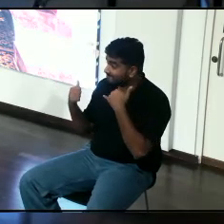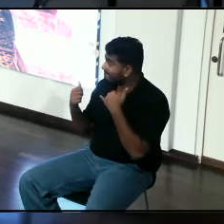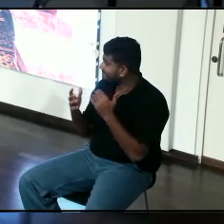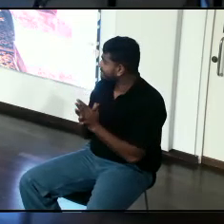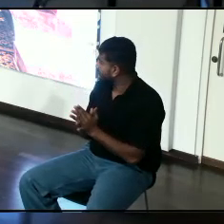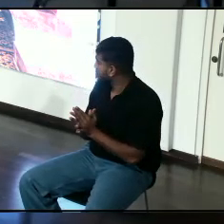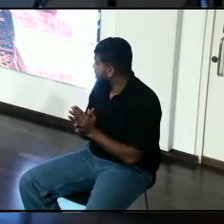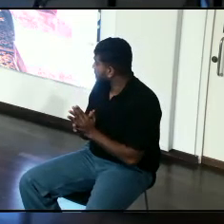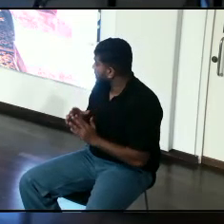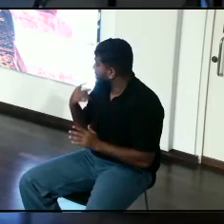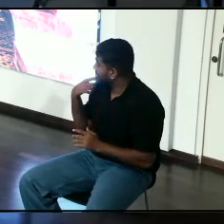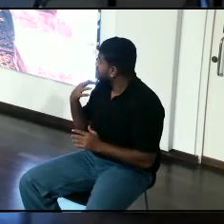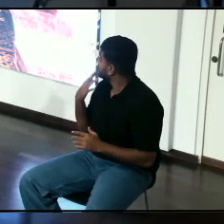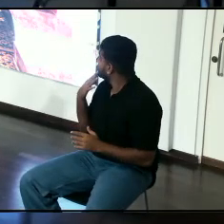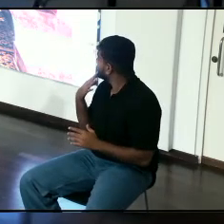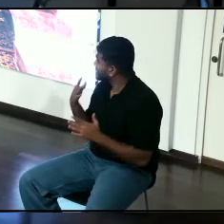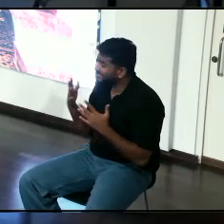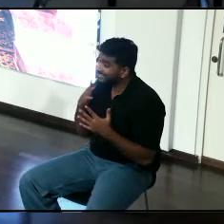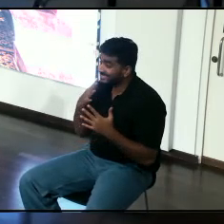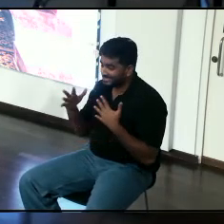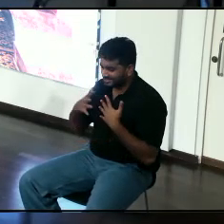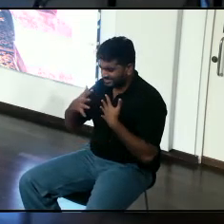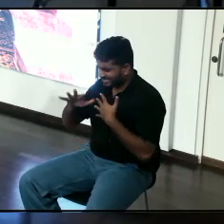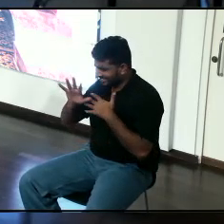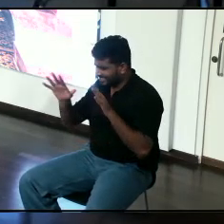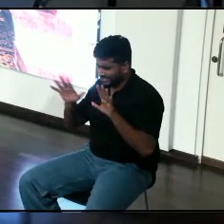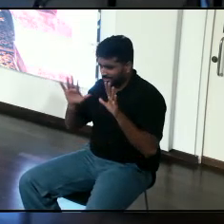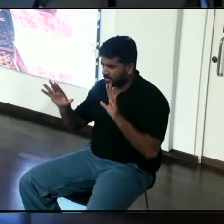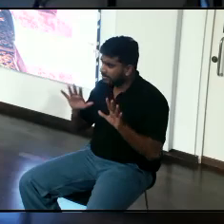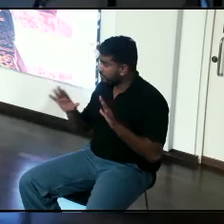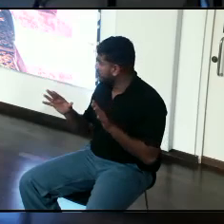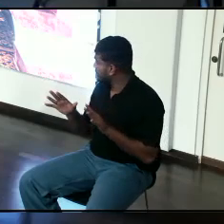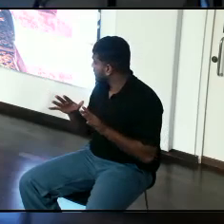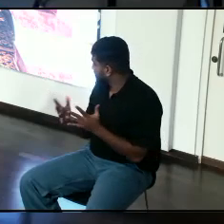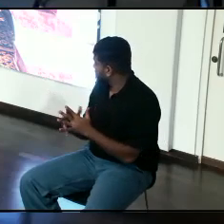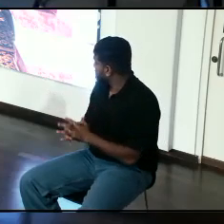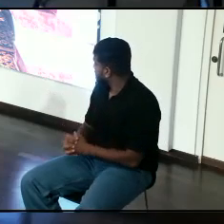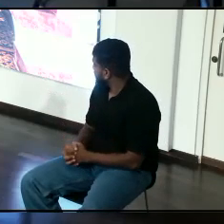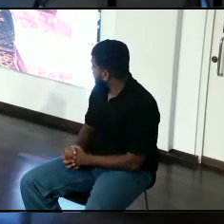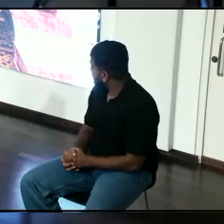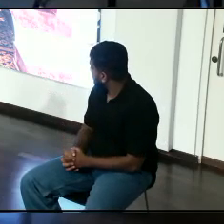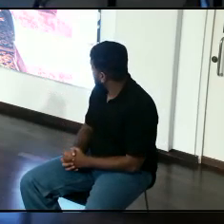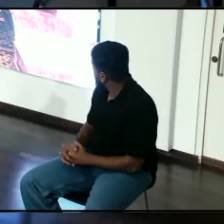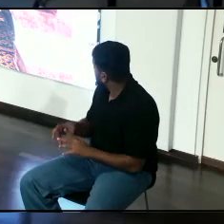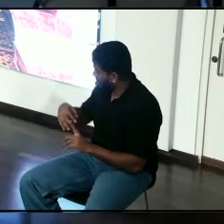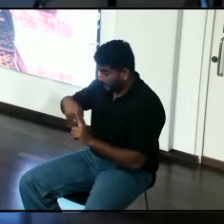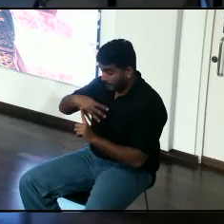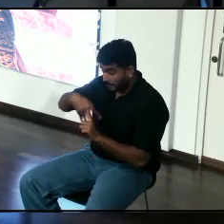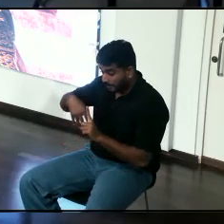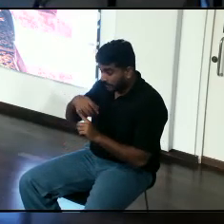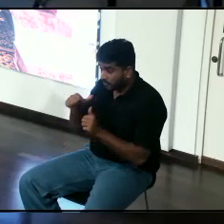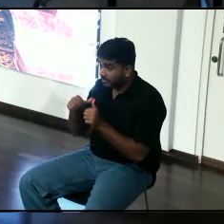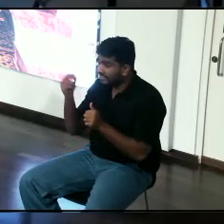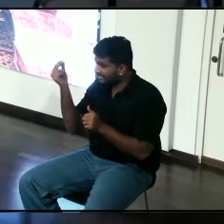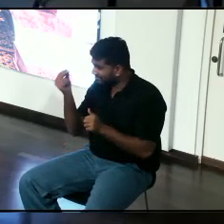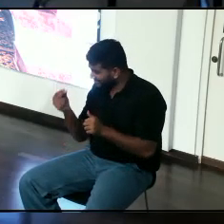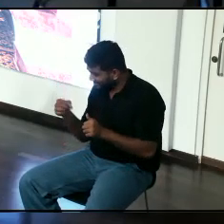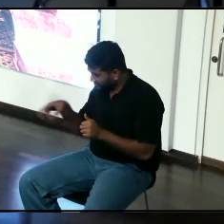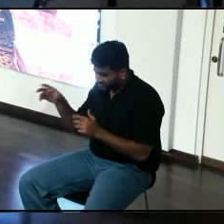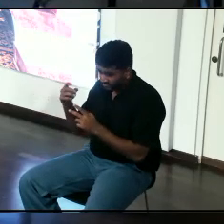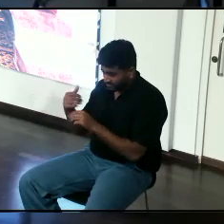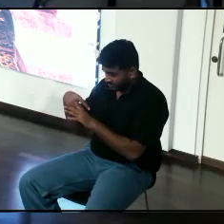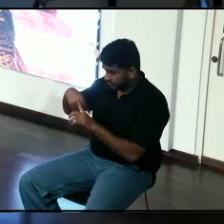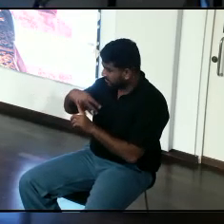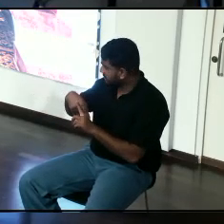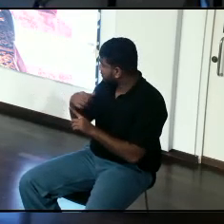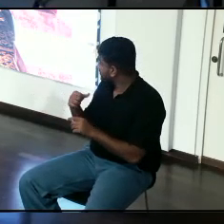the color echo in the image, where the colors of the foreground, the attire, echo the background architectural colors of yellow ochre